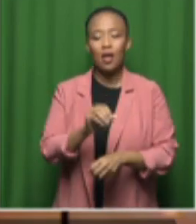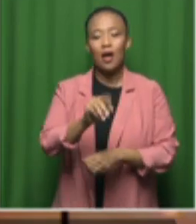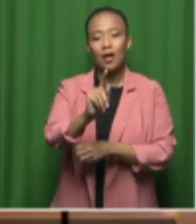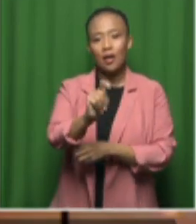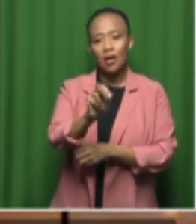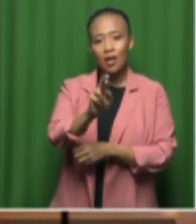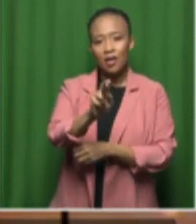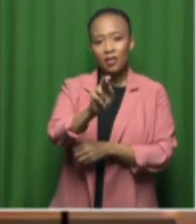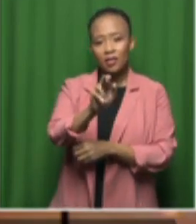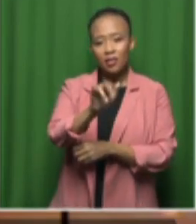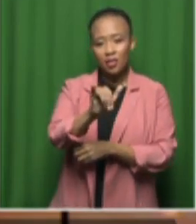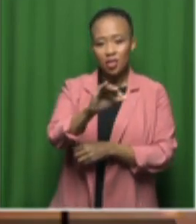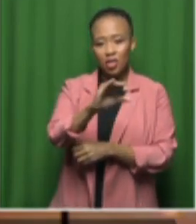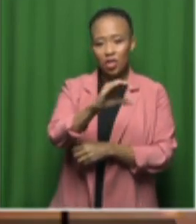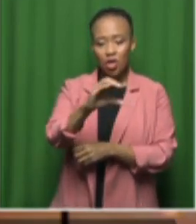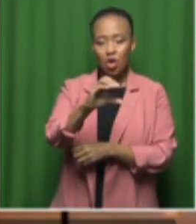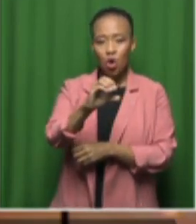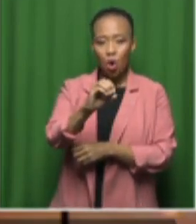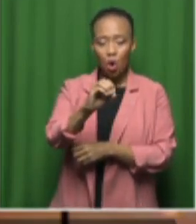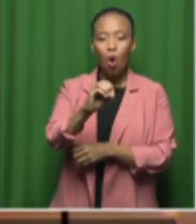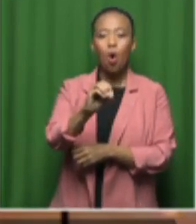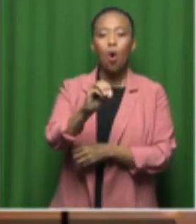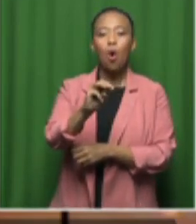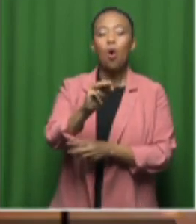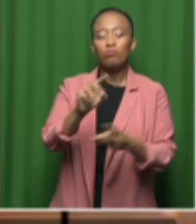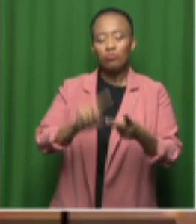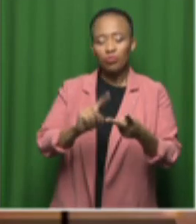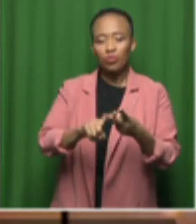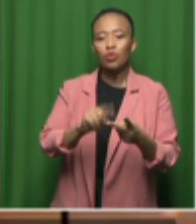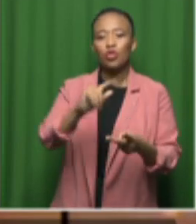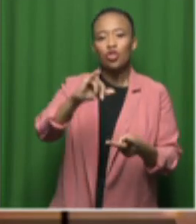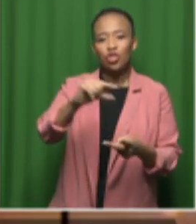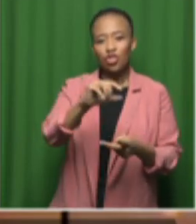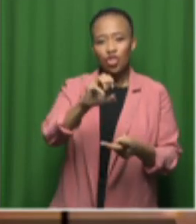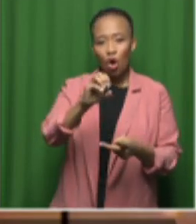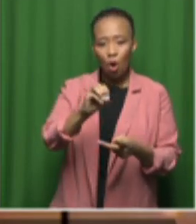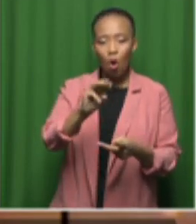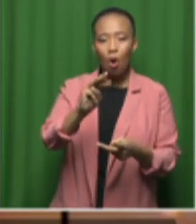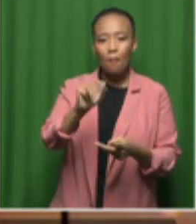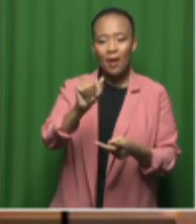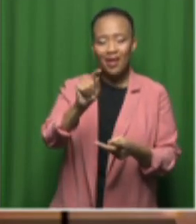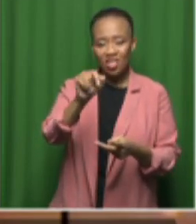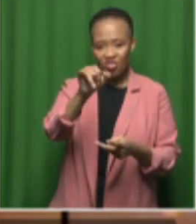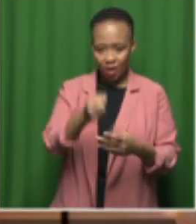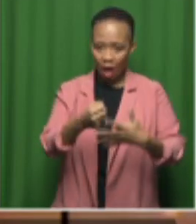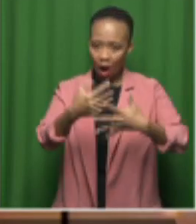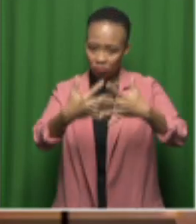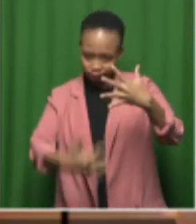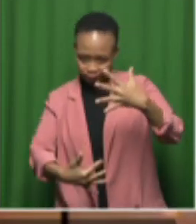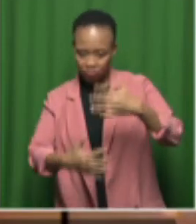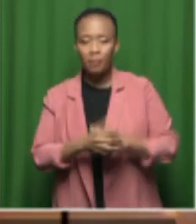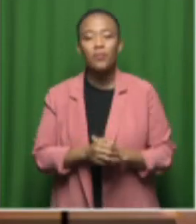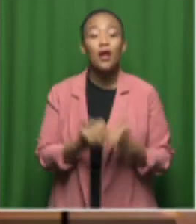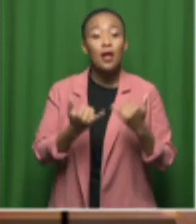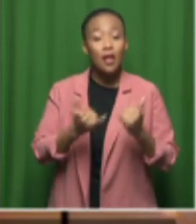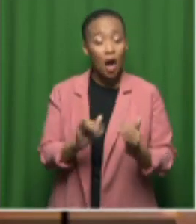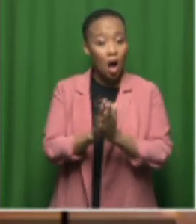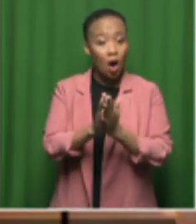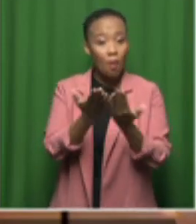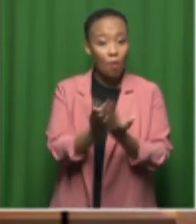Trigonometry, geometry, Euclidean geometry and everything. So this book covers basic